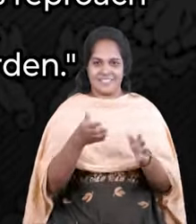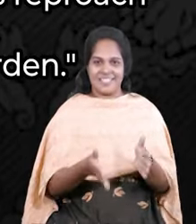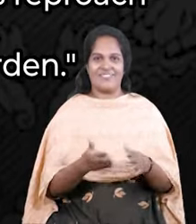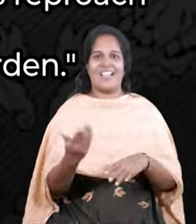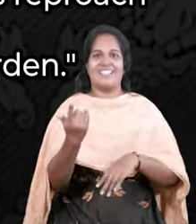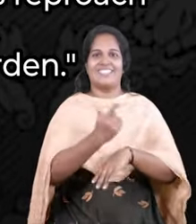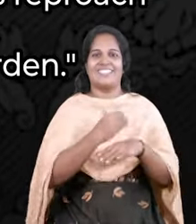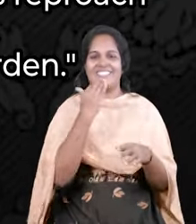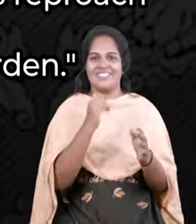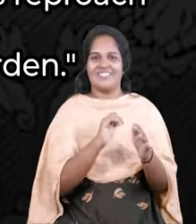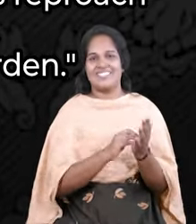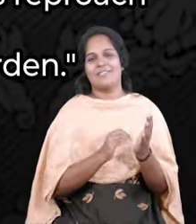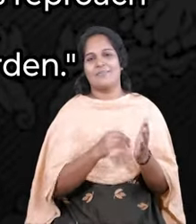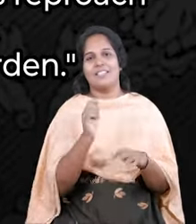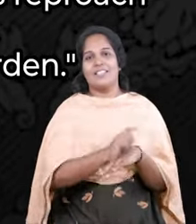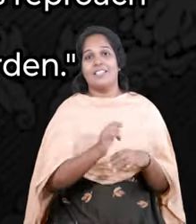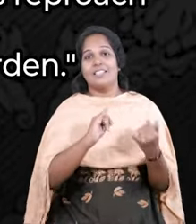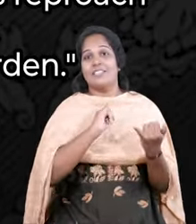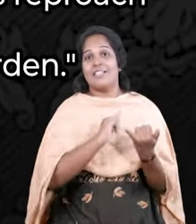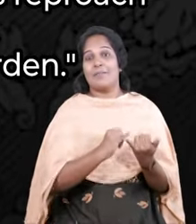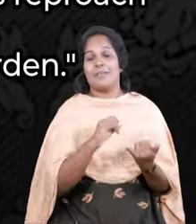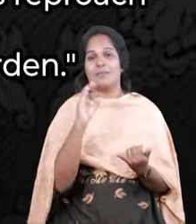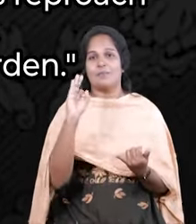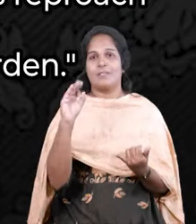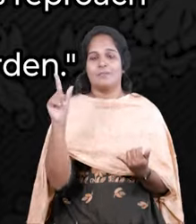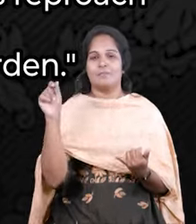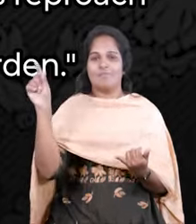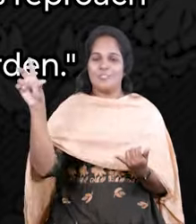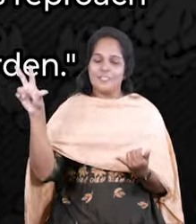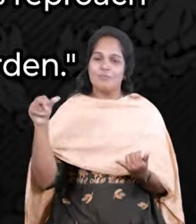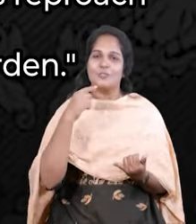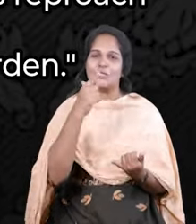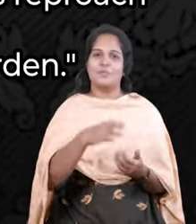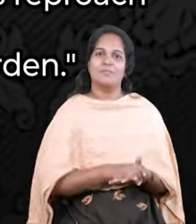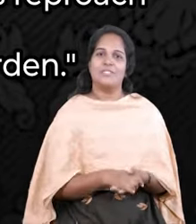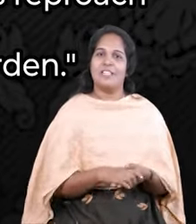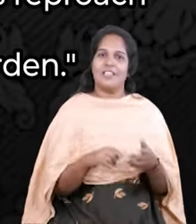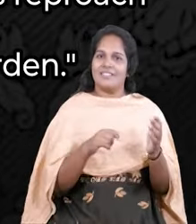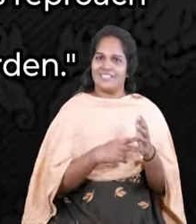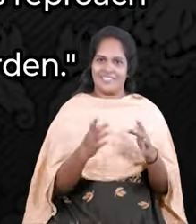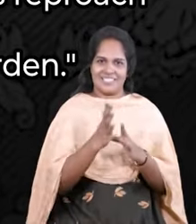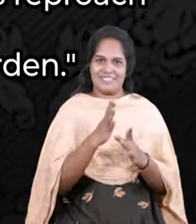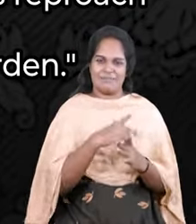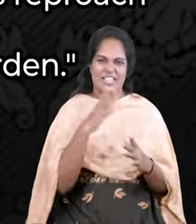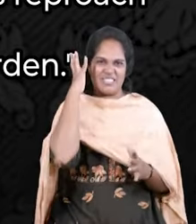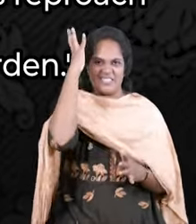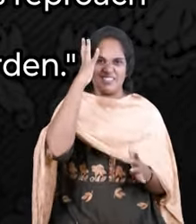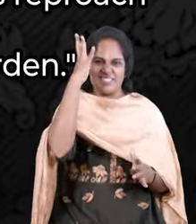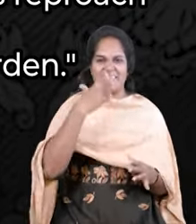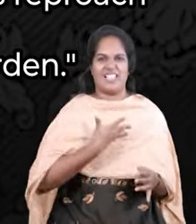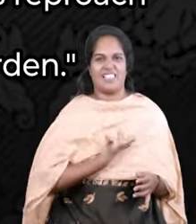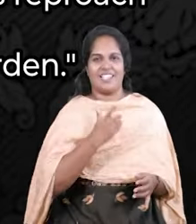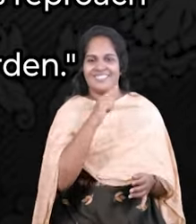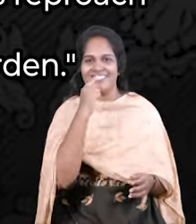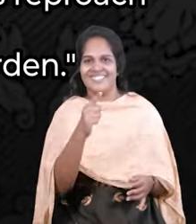Today's promise, Zephaniah 3rd chapter 18th verse says, I will gather those who sorrow over the appointed